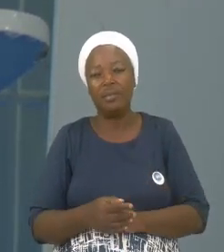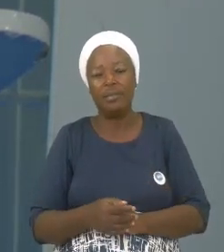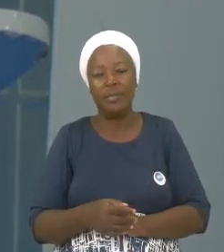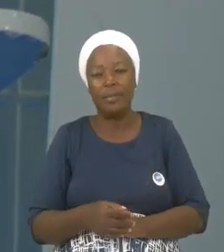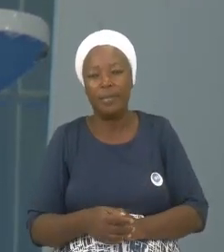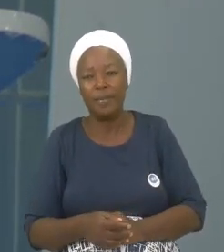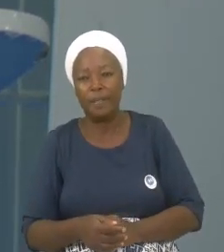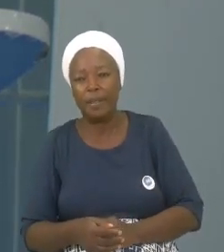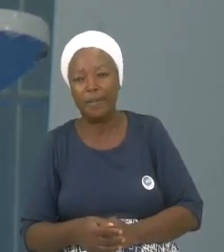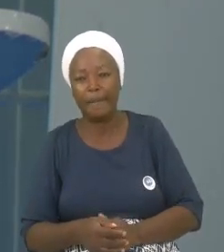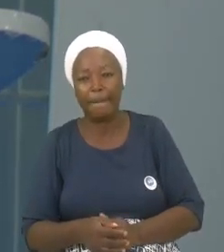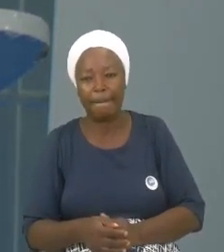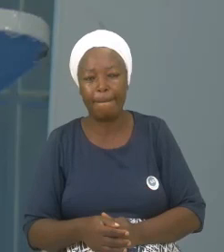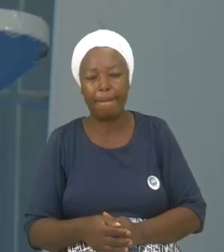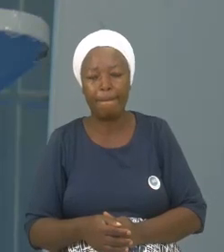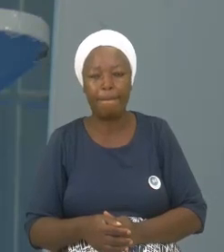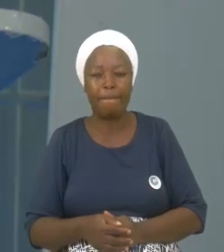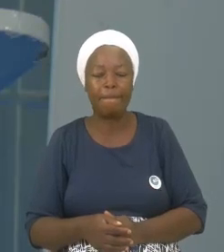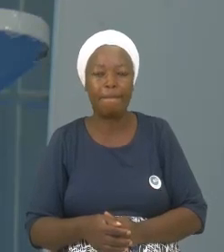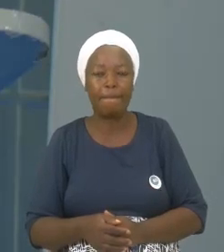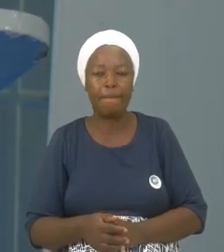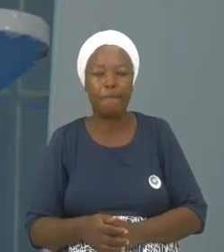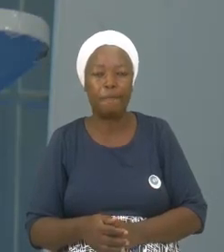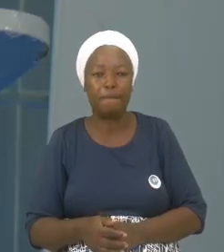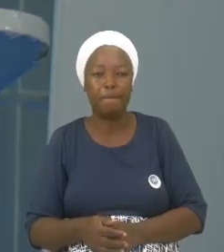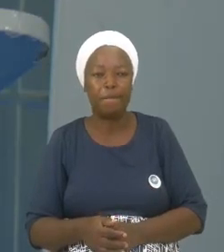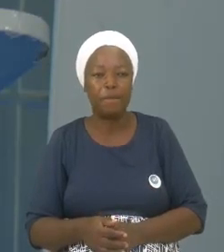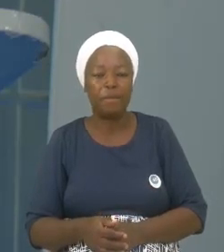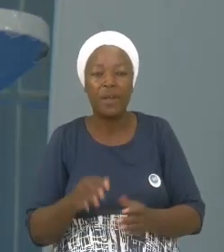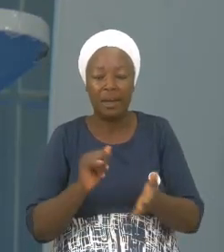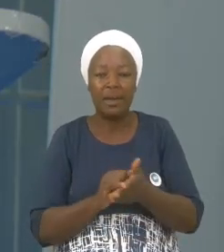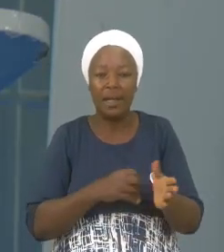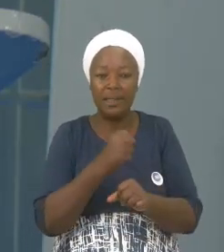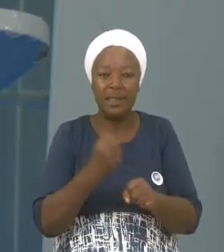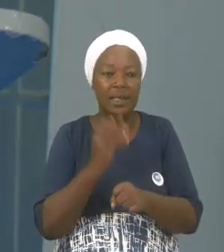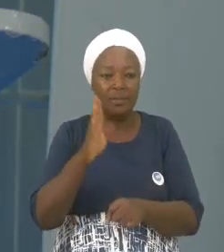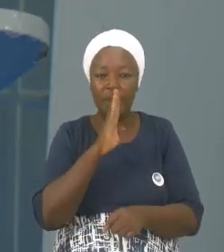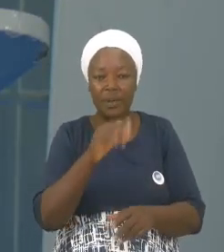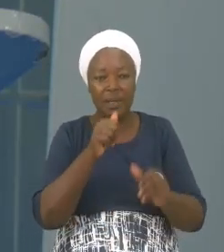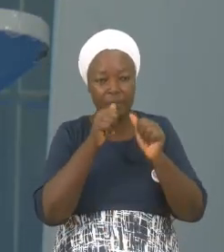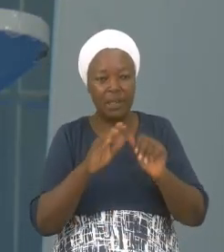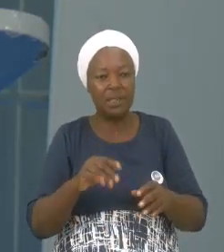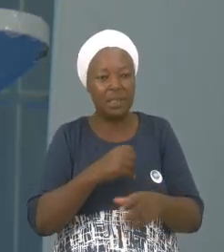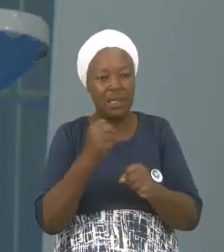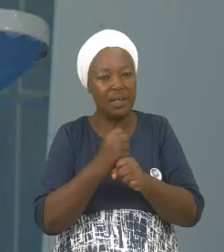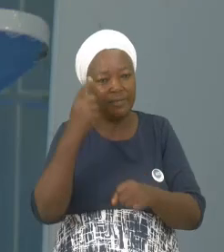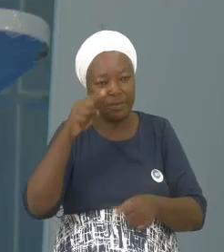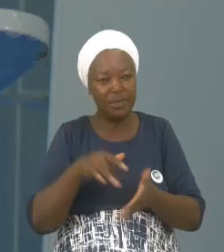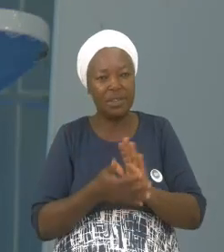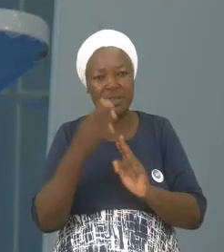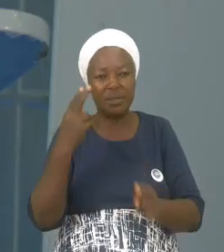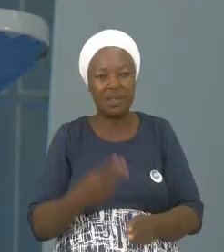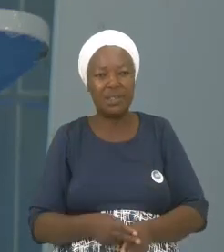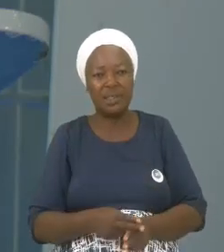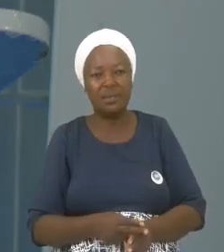in all the locations. That year will be a blessed year for you. Any amen on their